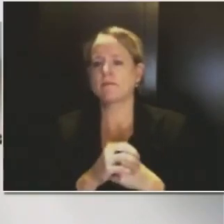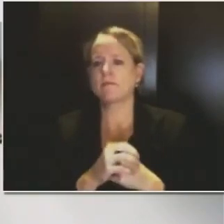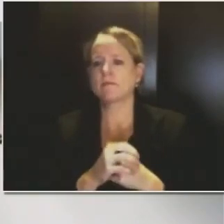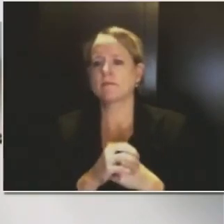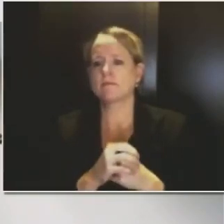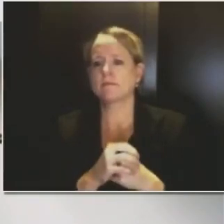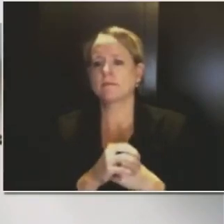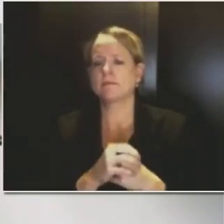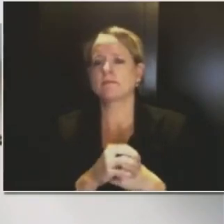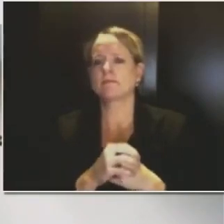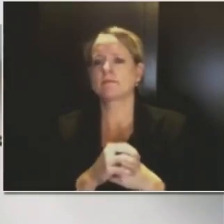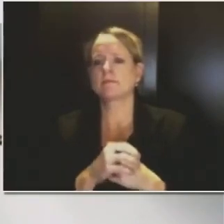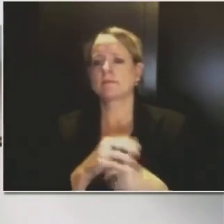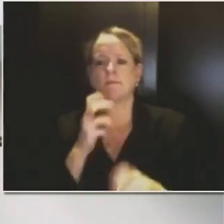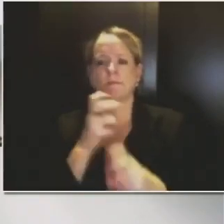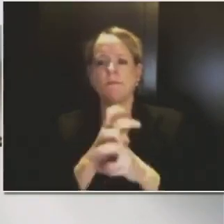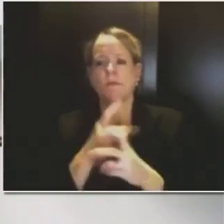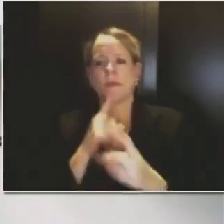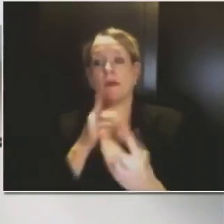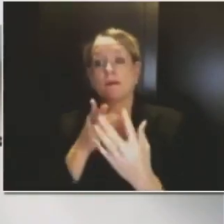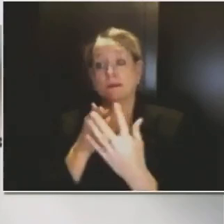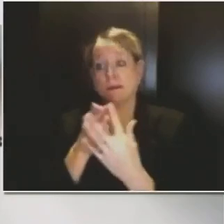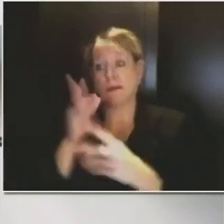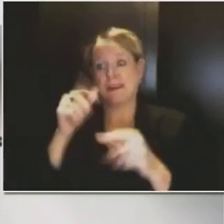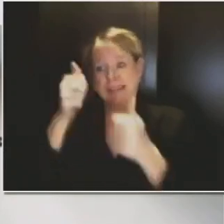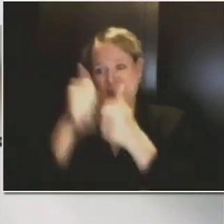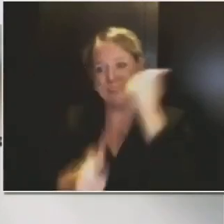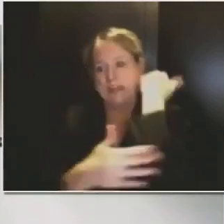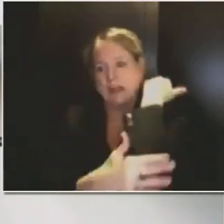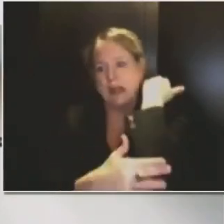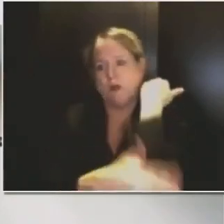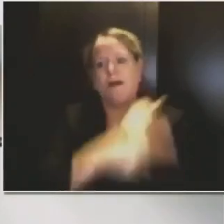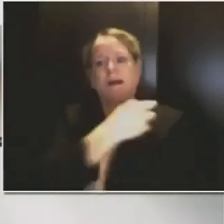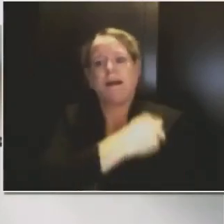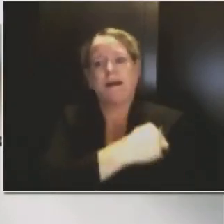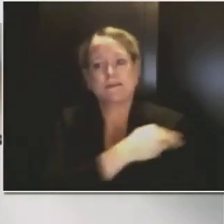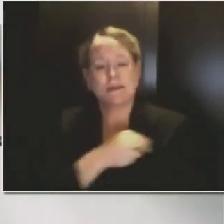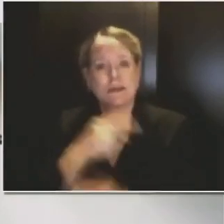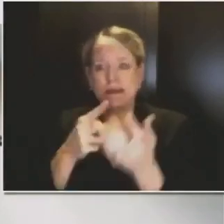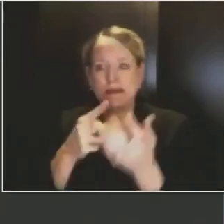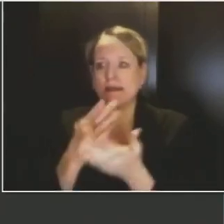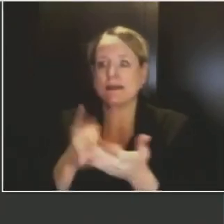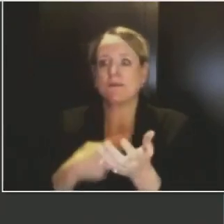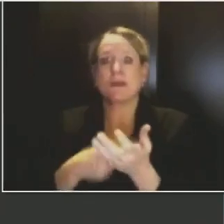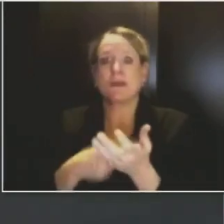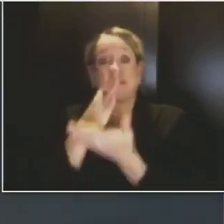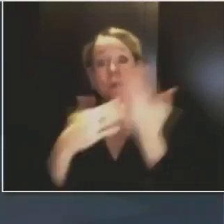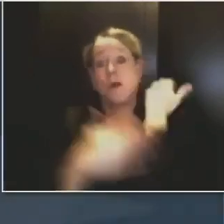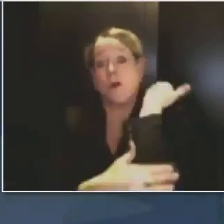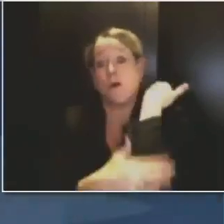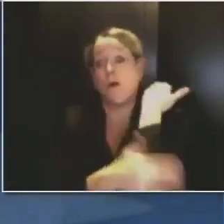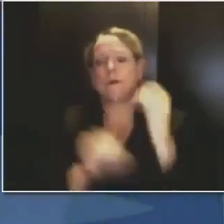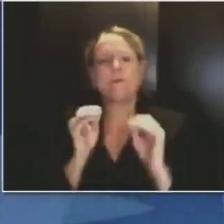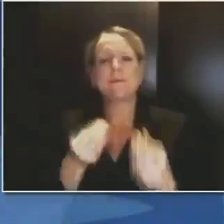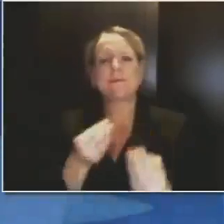Okay, thank you for that. Our final question from Terry Sater at WISN. Terry.